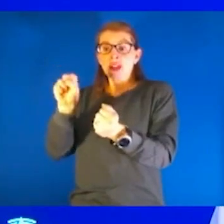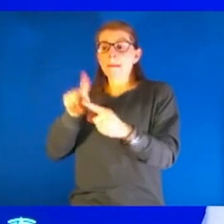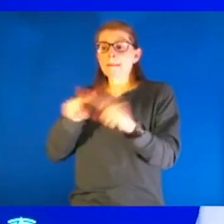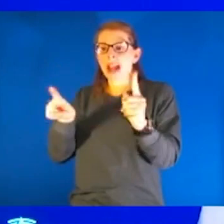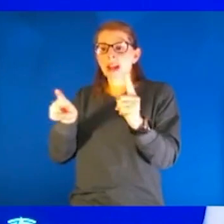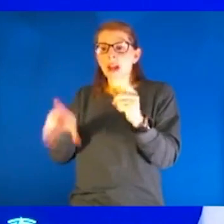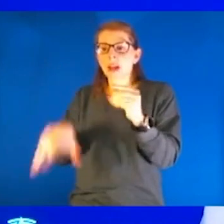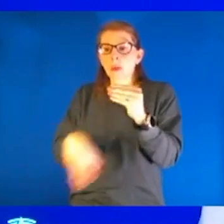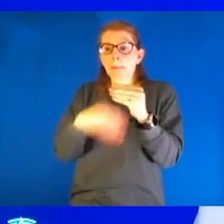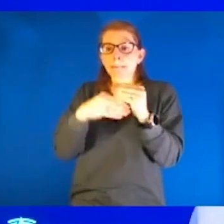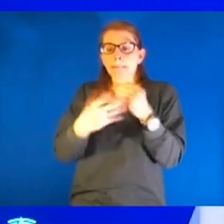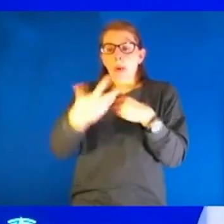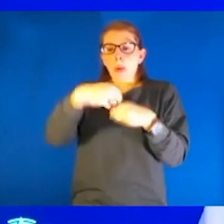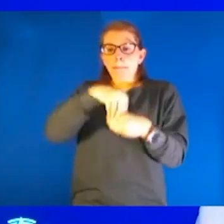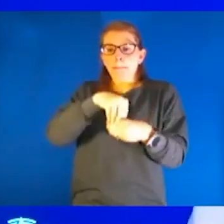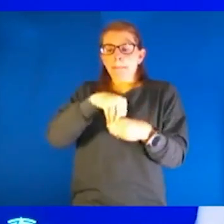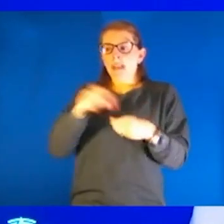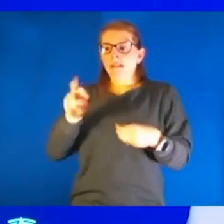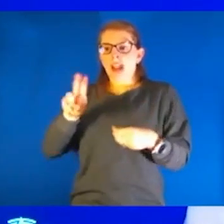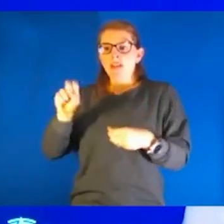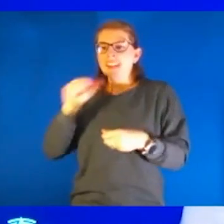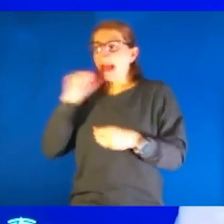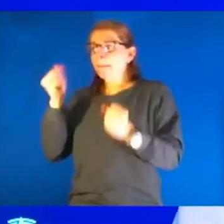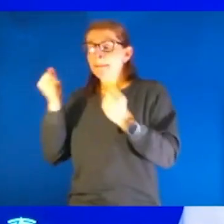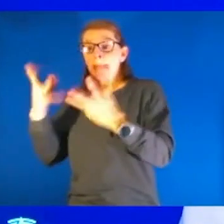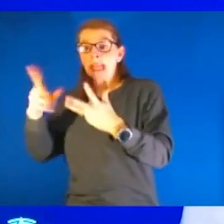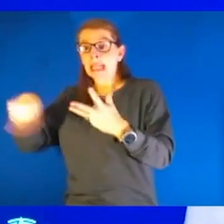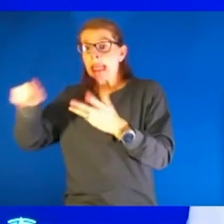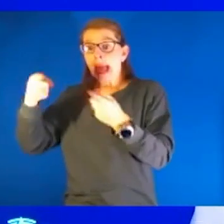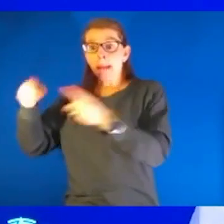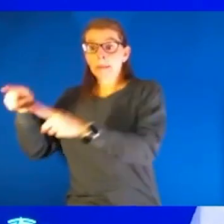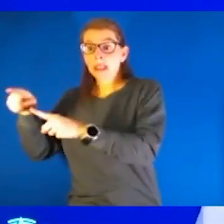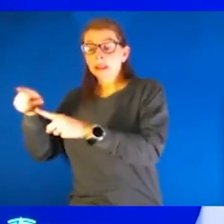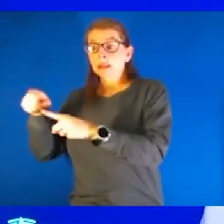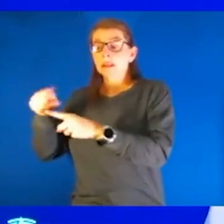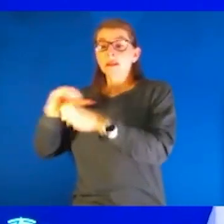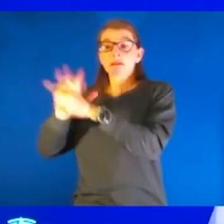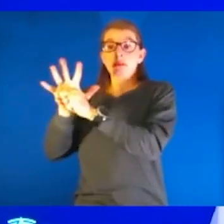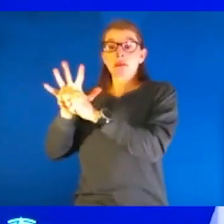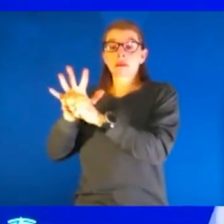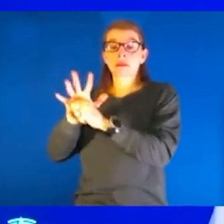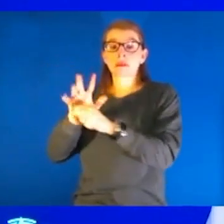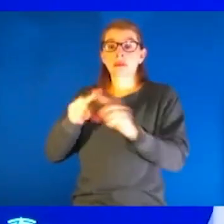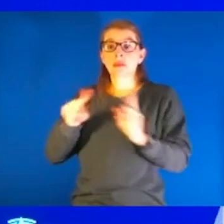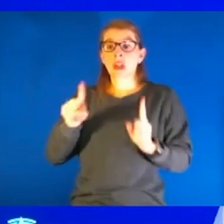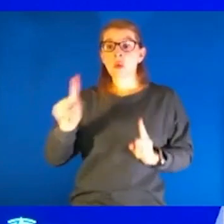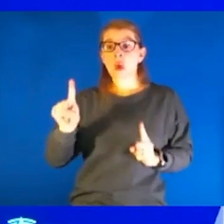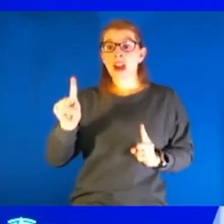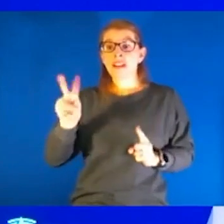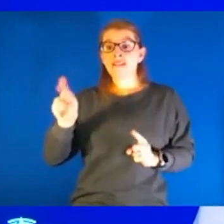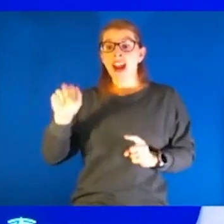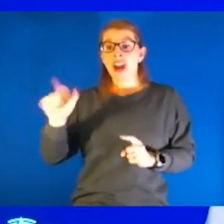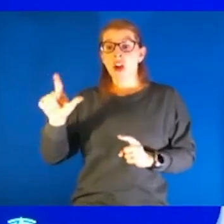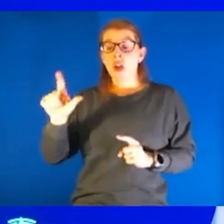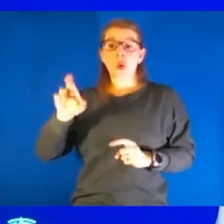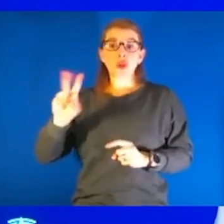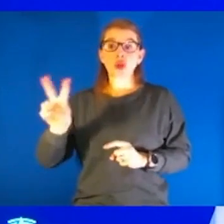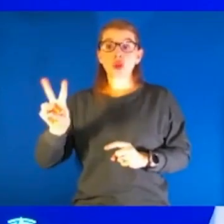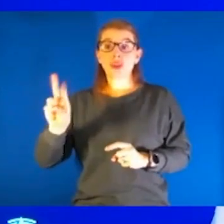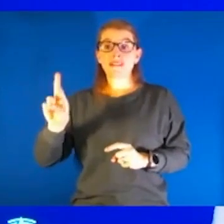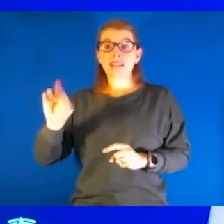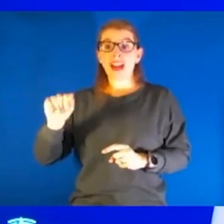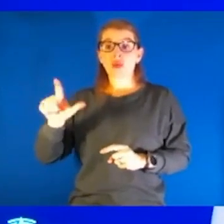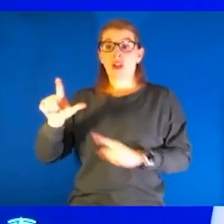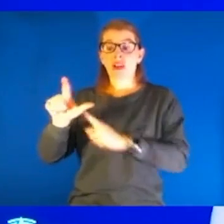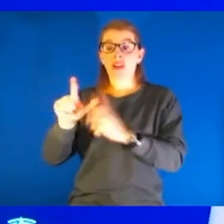you don't have as many. And so you do have that chance, that very off chance, that one viral particle or two viral particles can get into a cell,